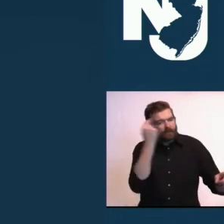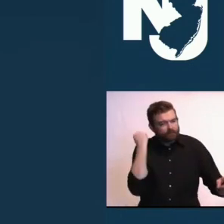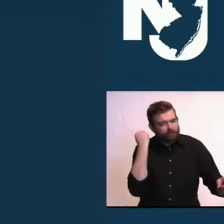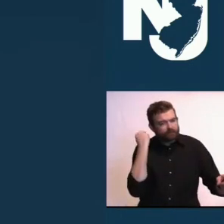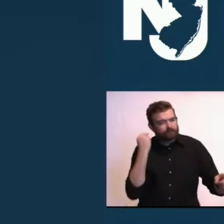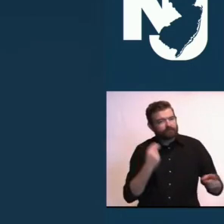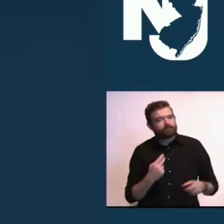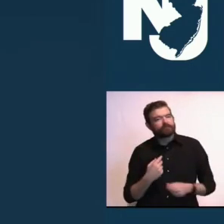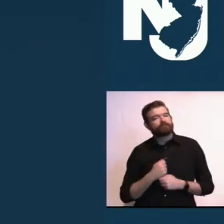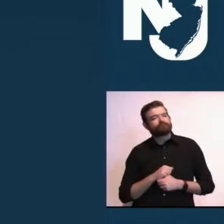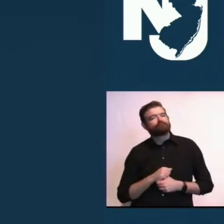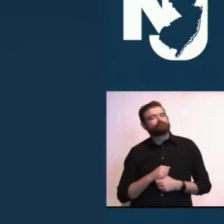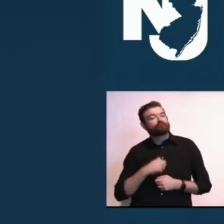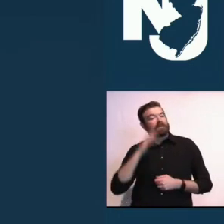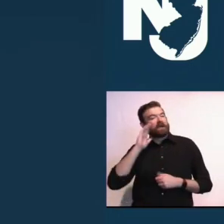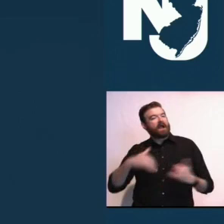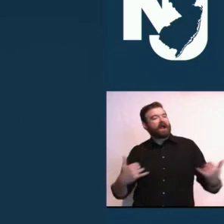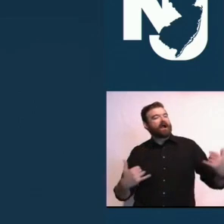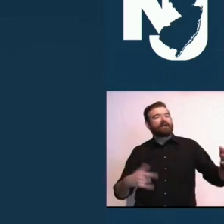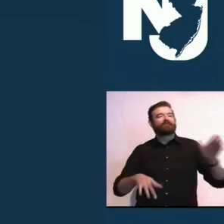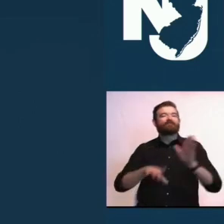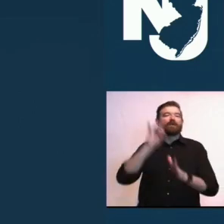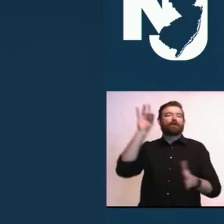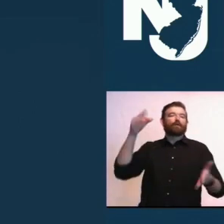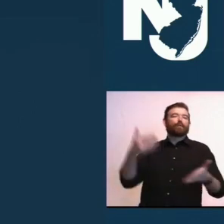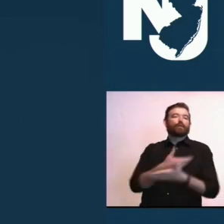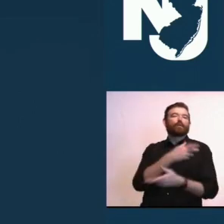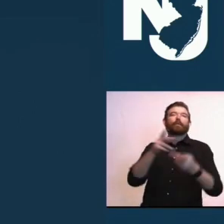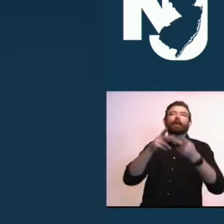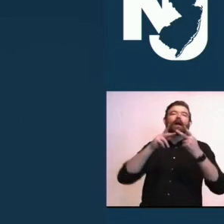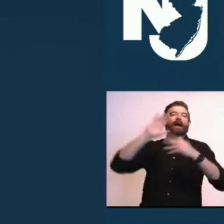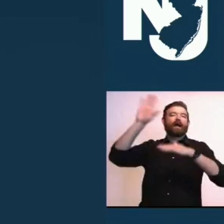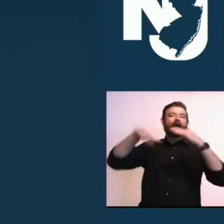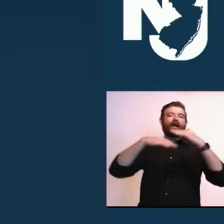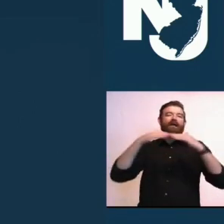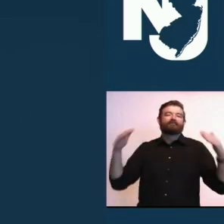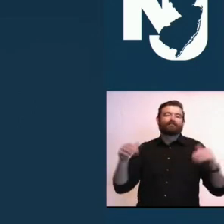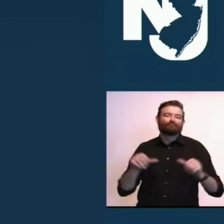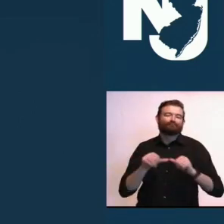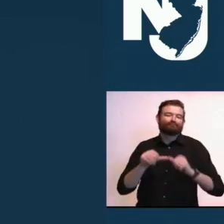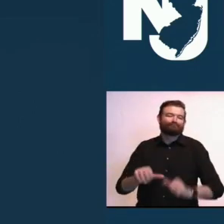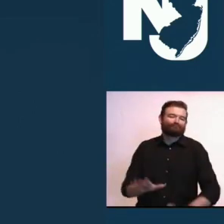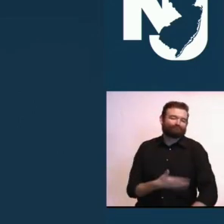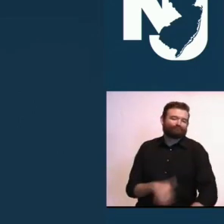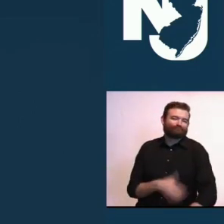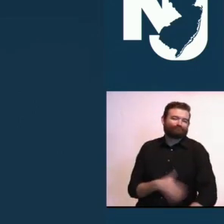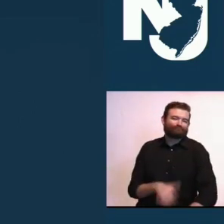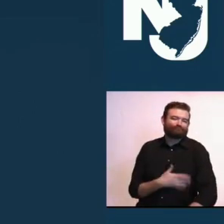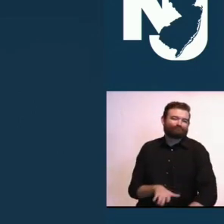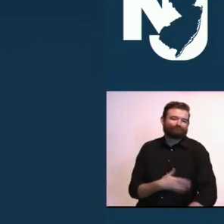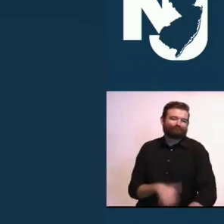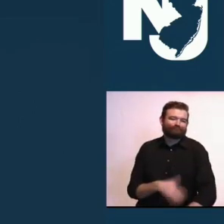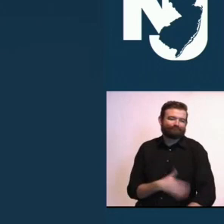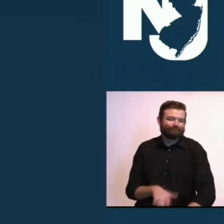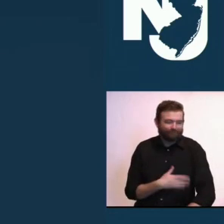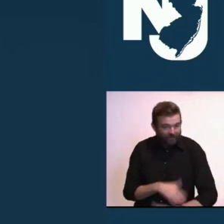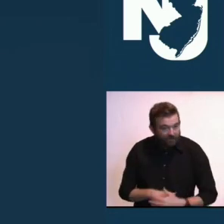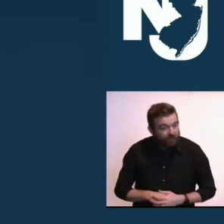already know that he's found a place to keep on rocking in heaven. I asked Lisa who was his, if he had to pick one musical